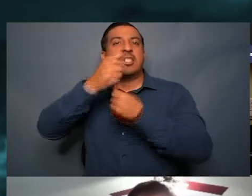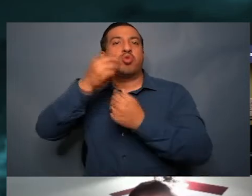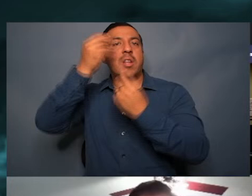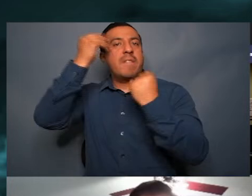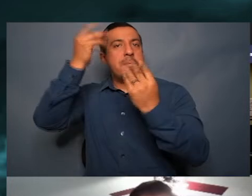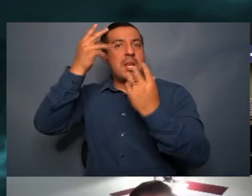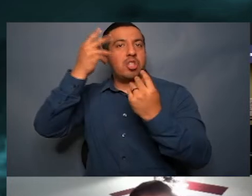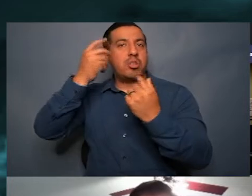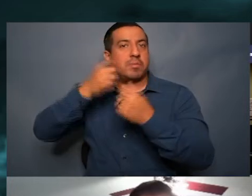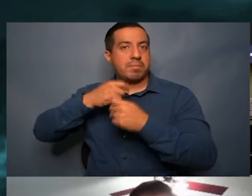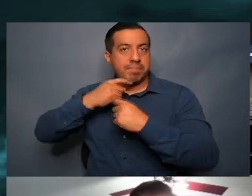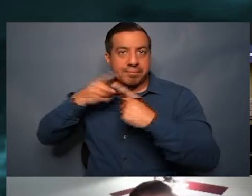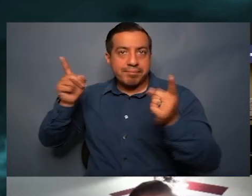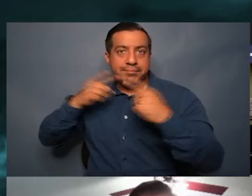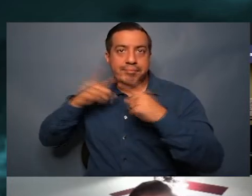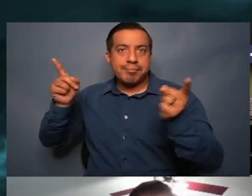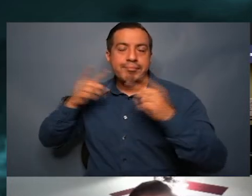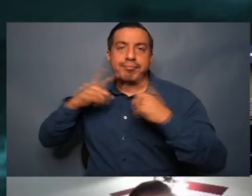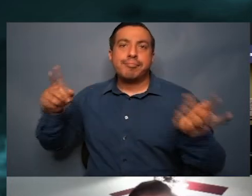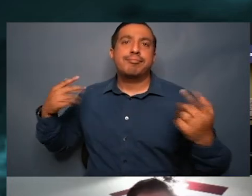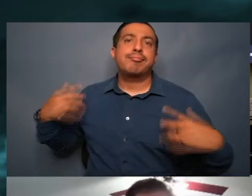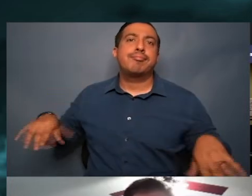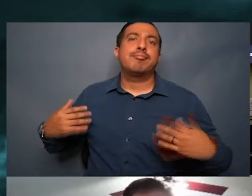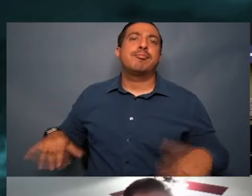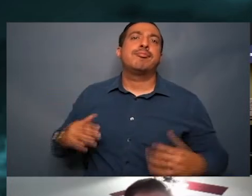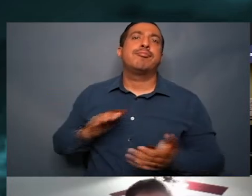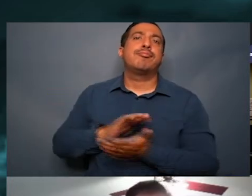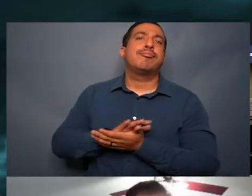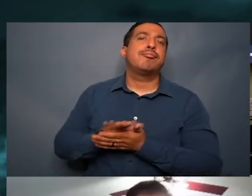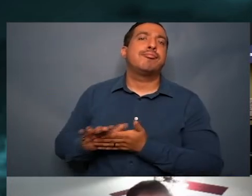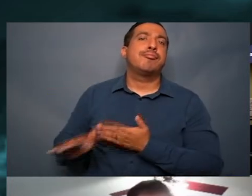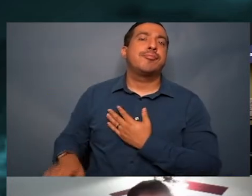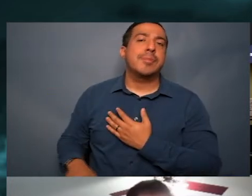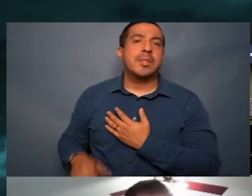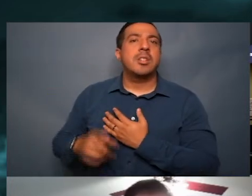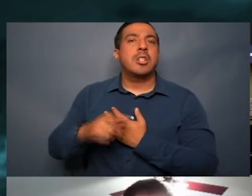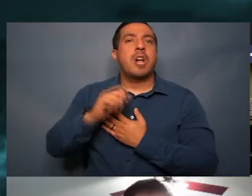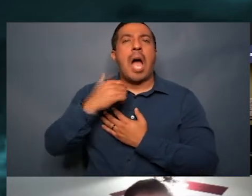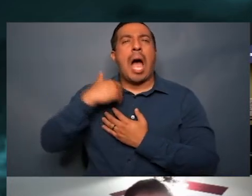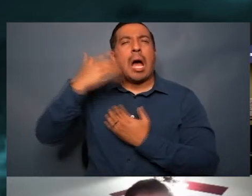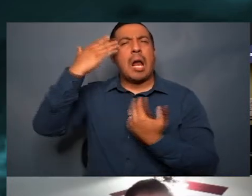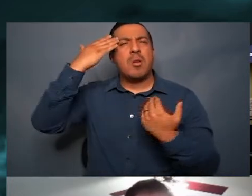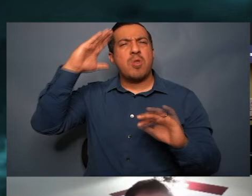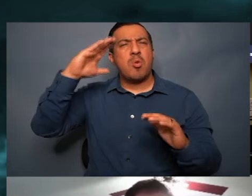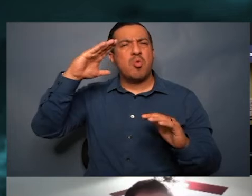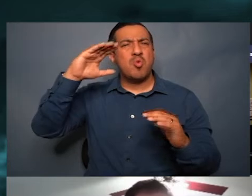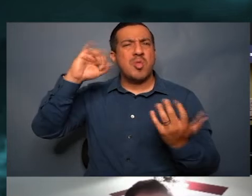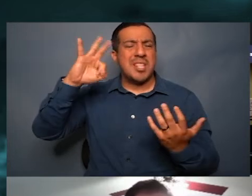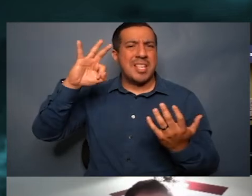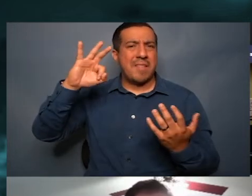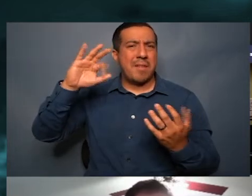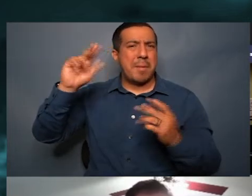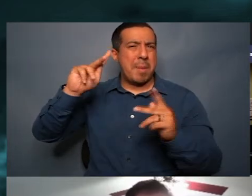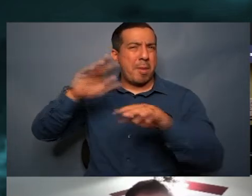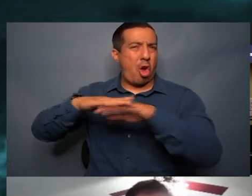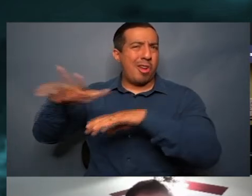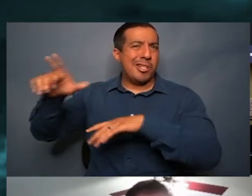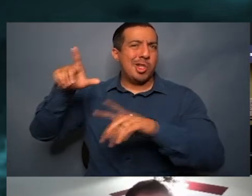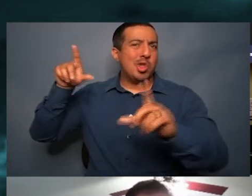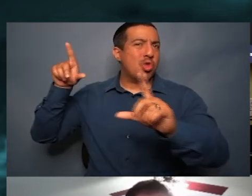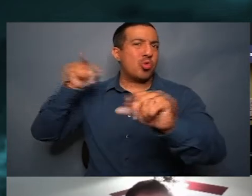information. You have a lot of people on Twitter. You